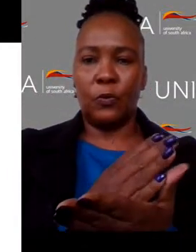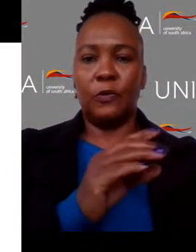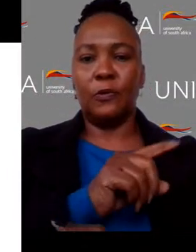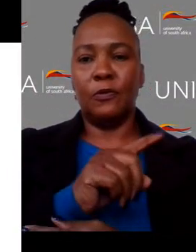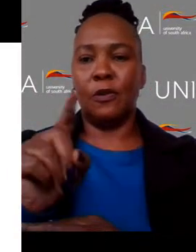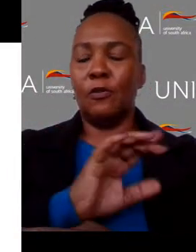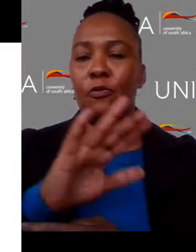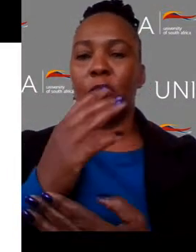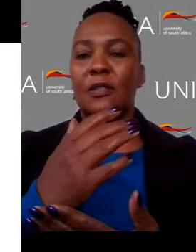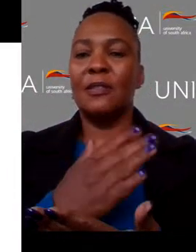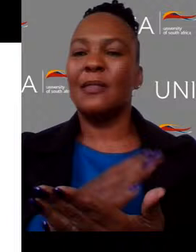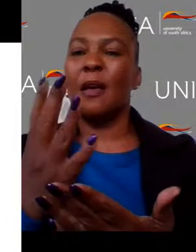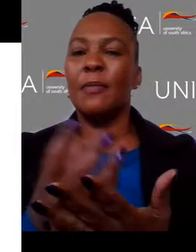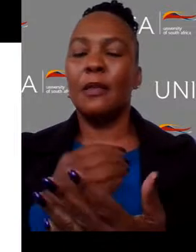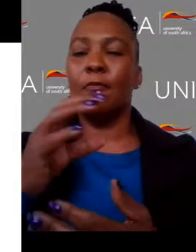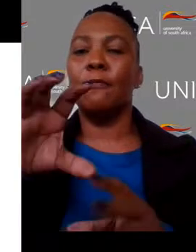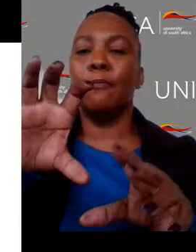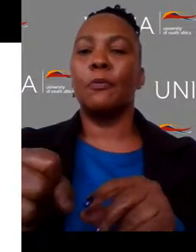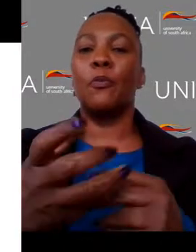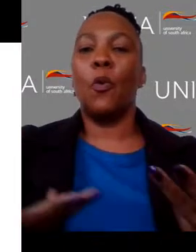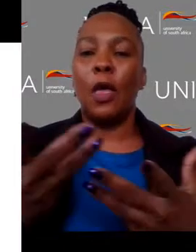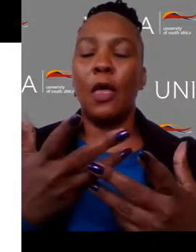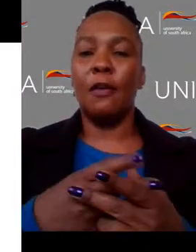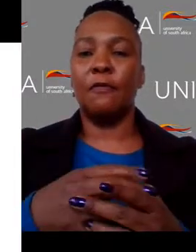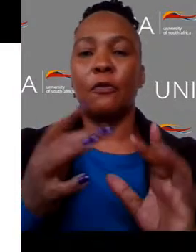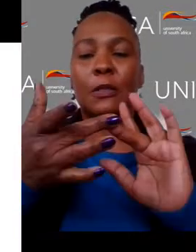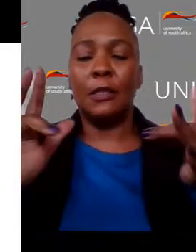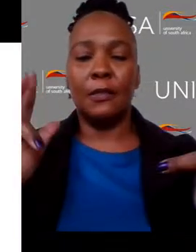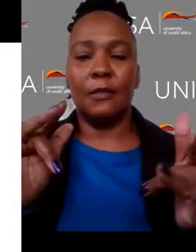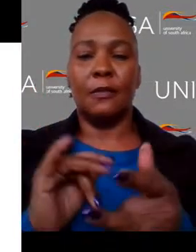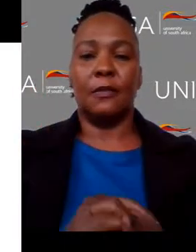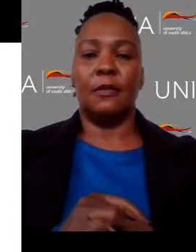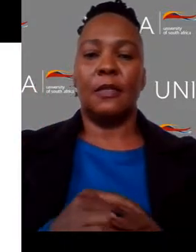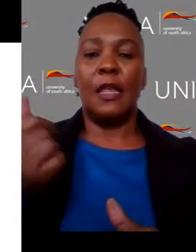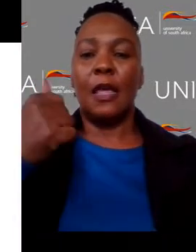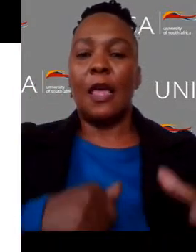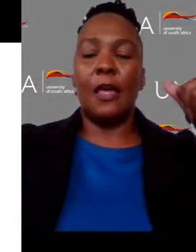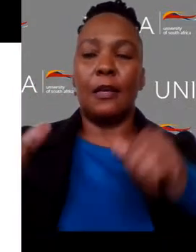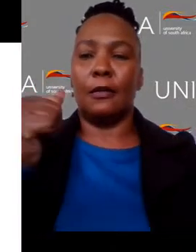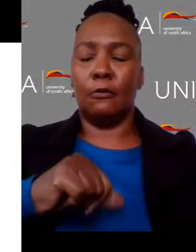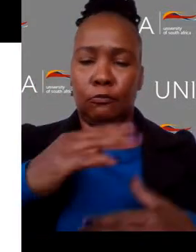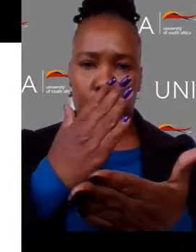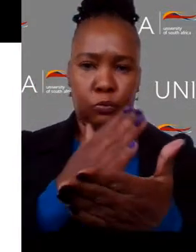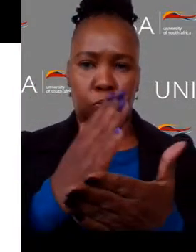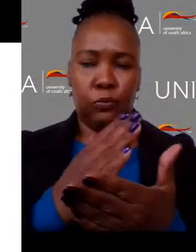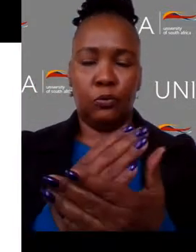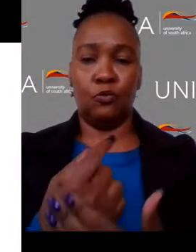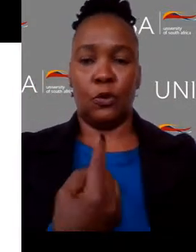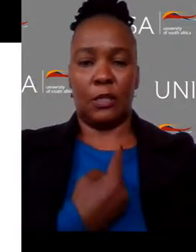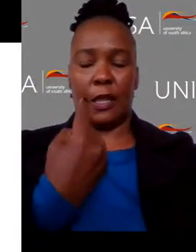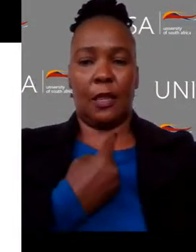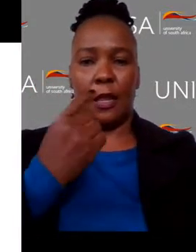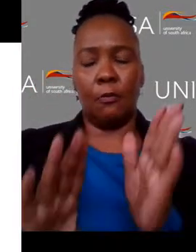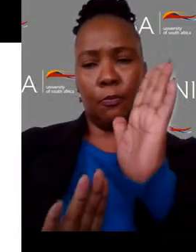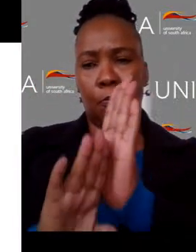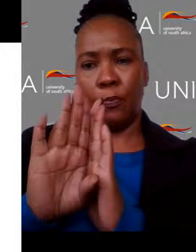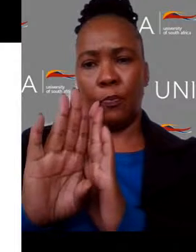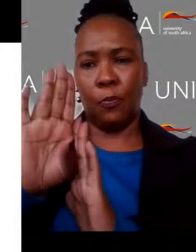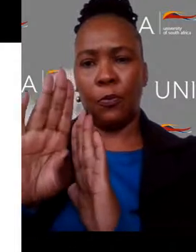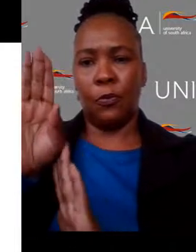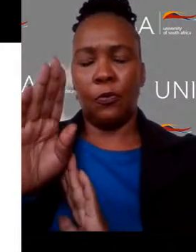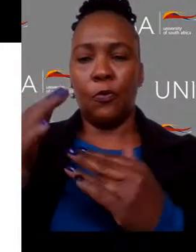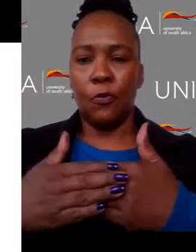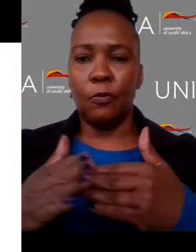you have found on the internet. When you act with sincerity, when you are true to yourself, you are promoting openness and you're